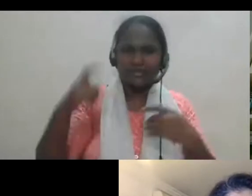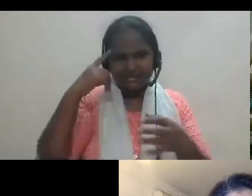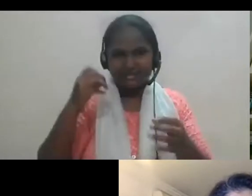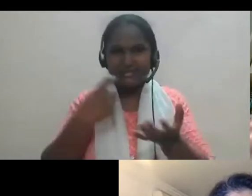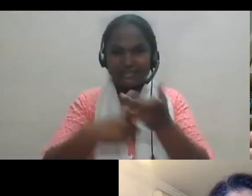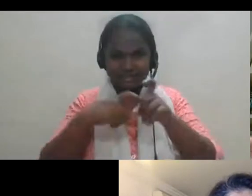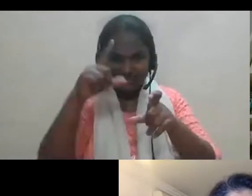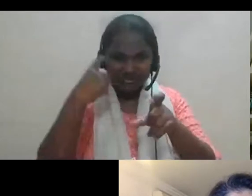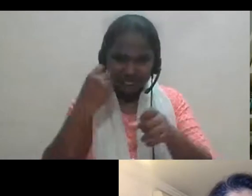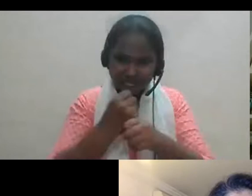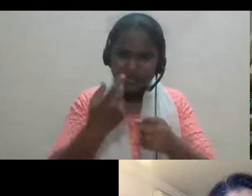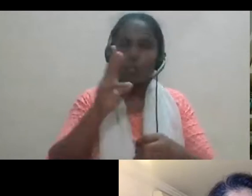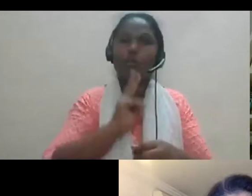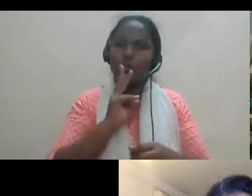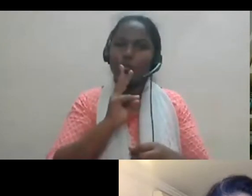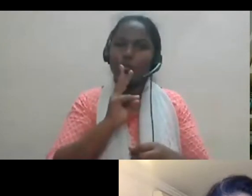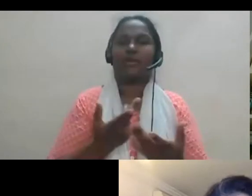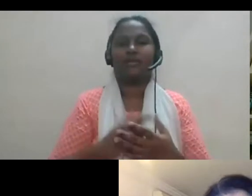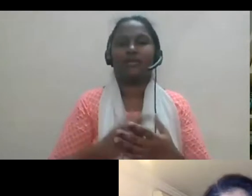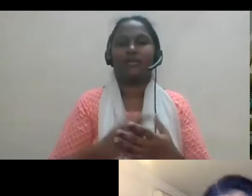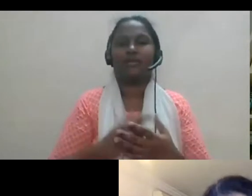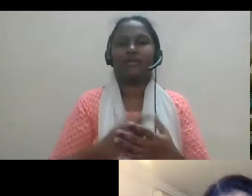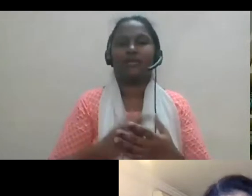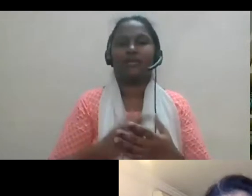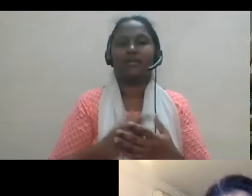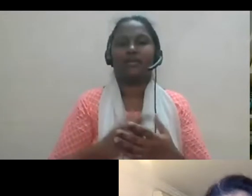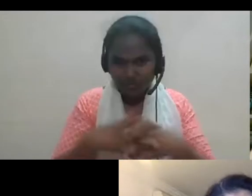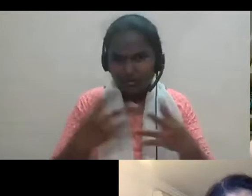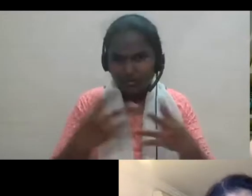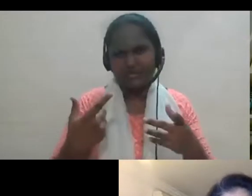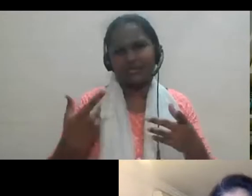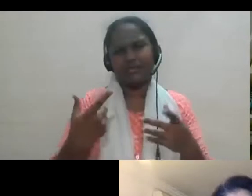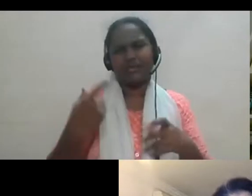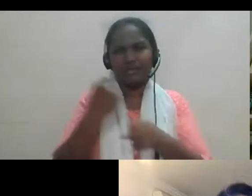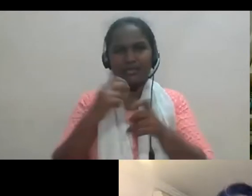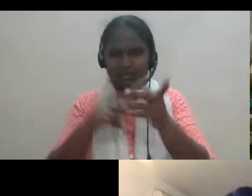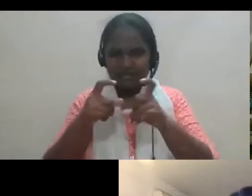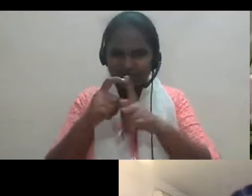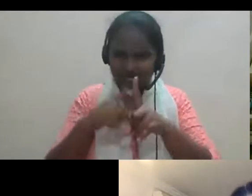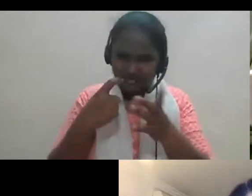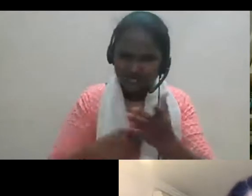be a woman, to be a trans, you know,